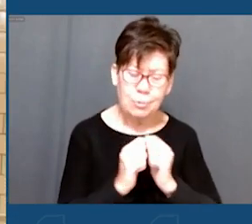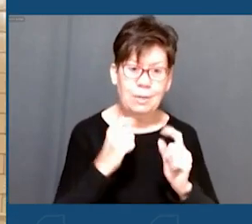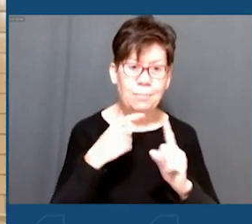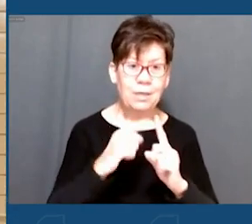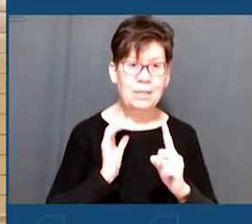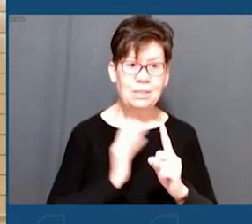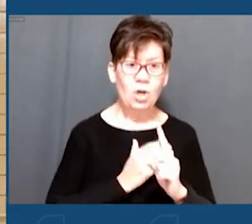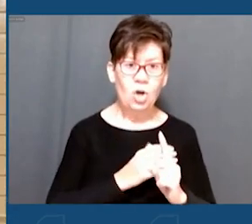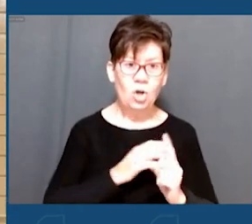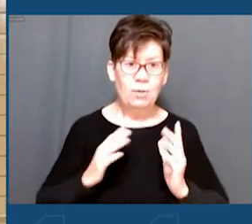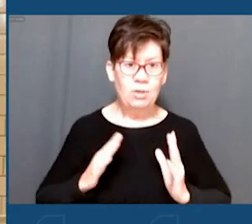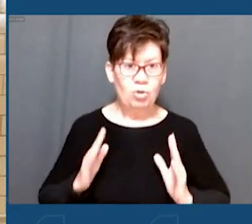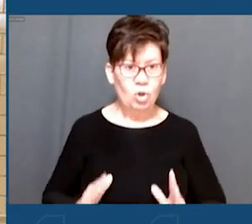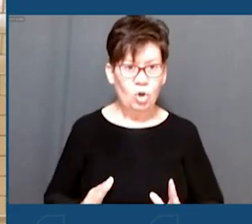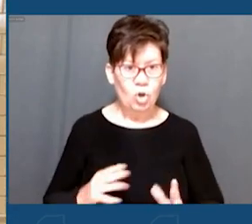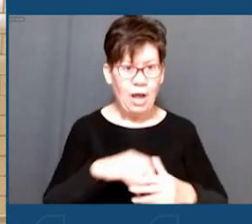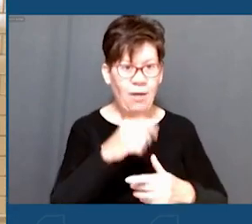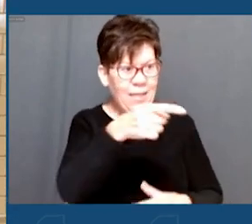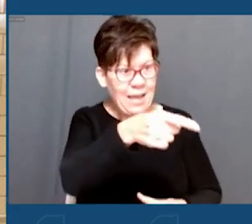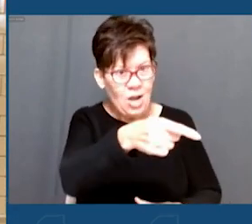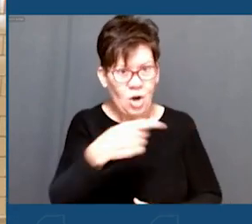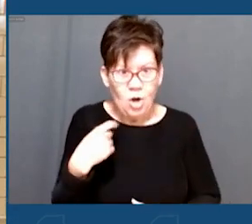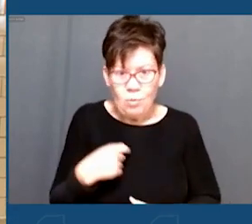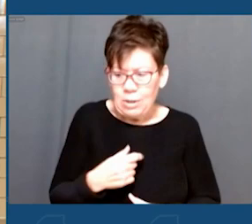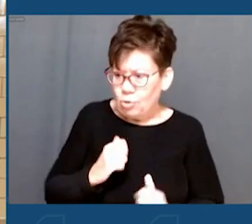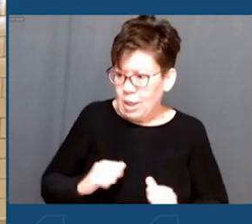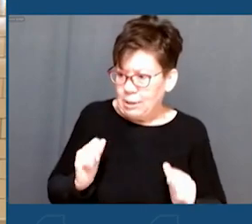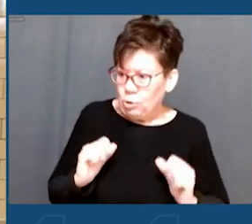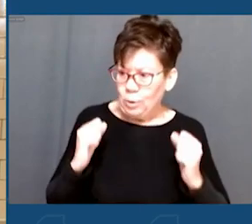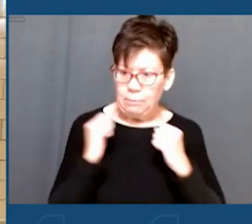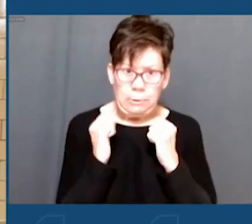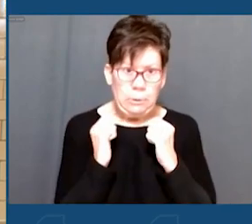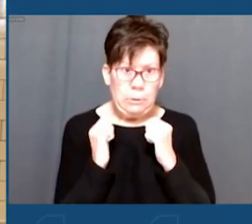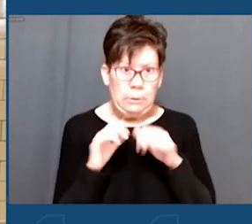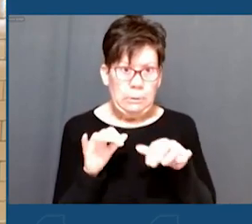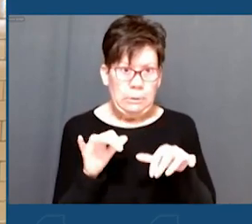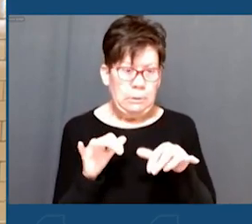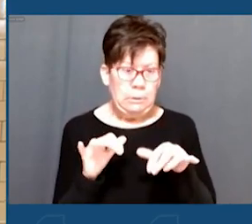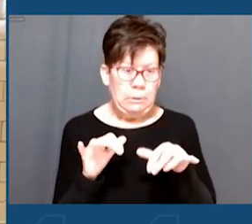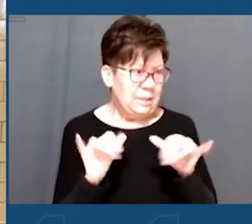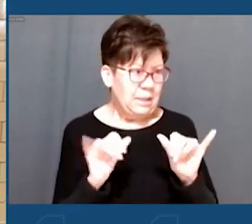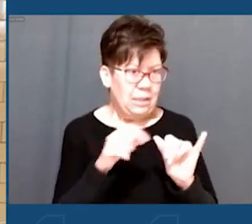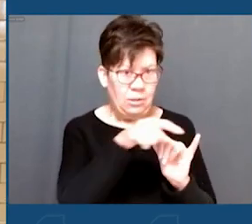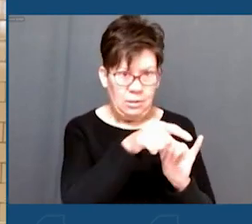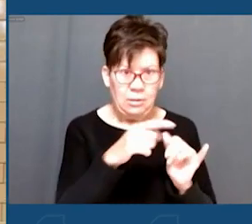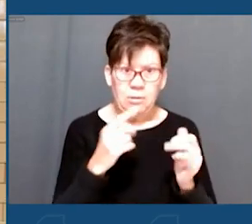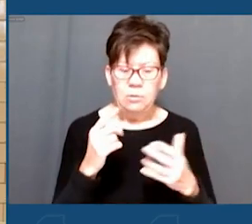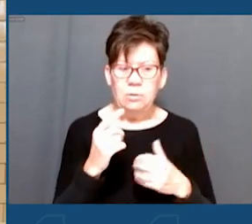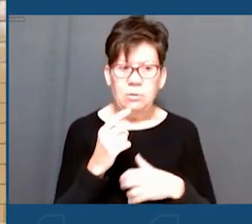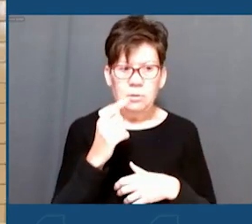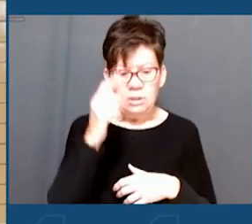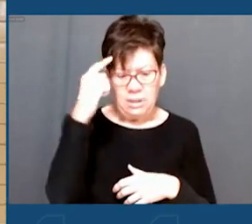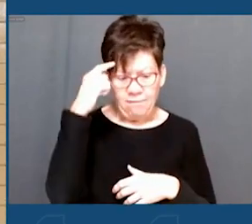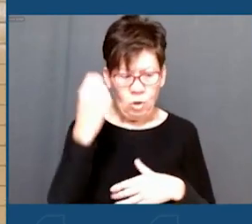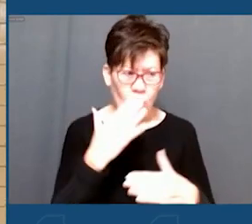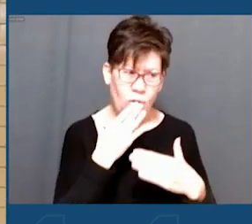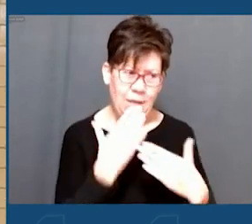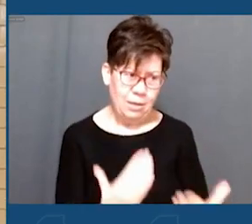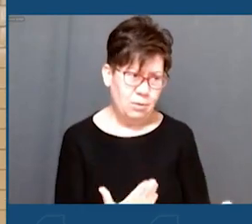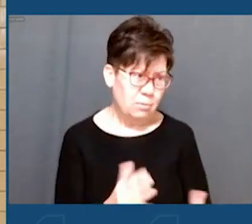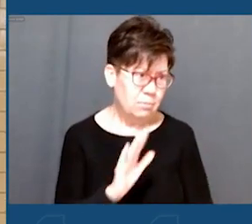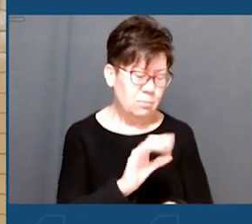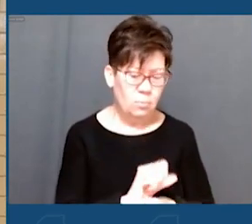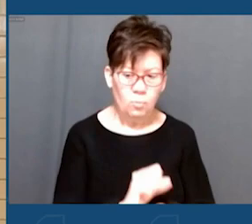we all froze and tried to figure out. Thank you very much, Madam Governor.